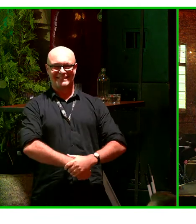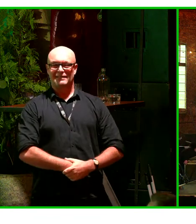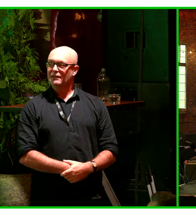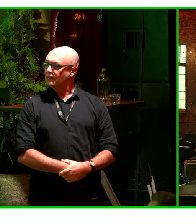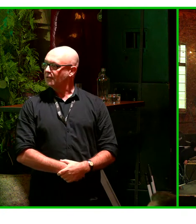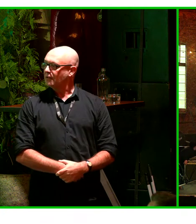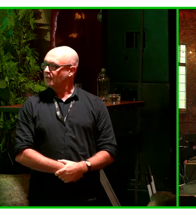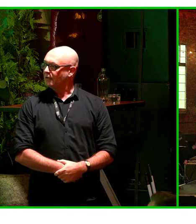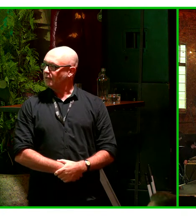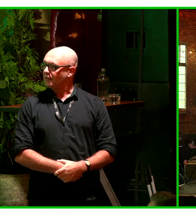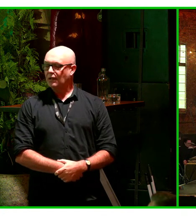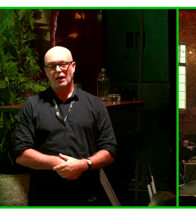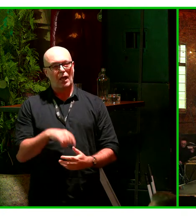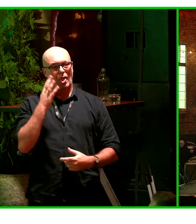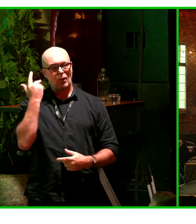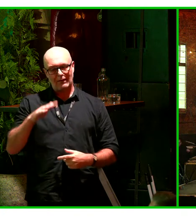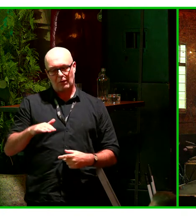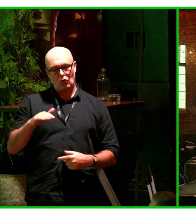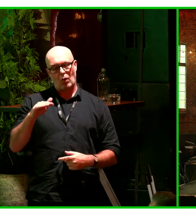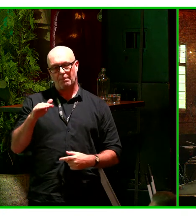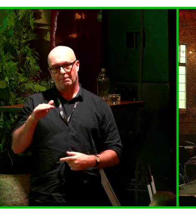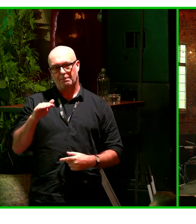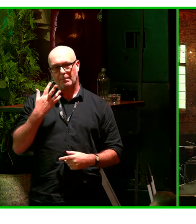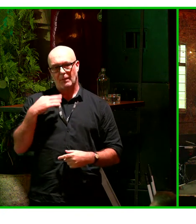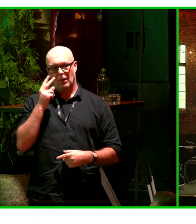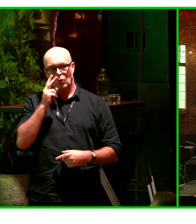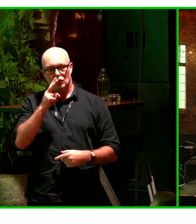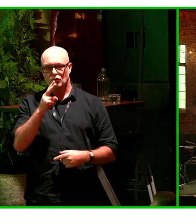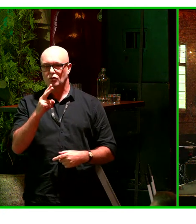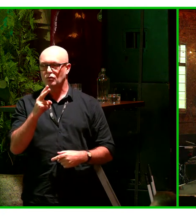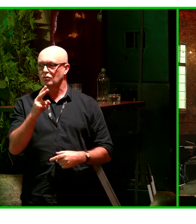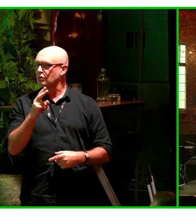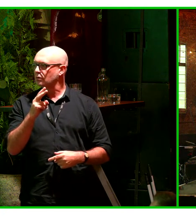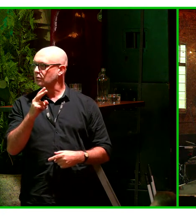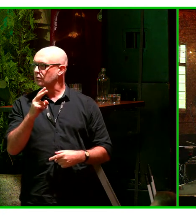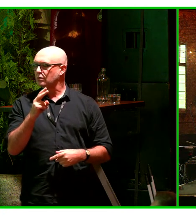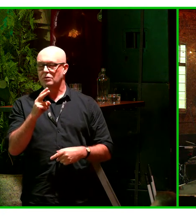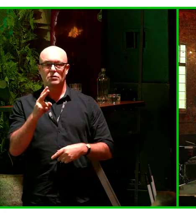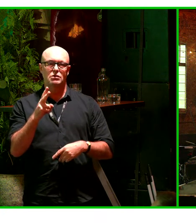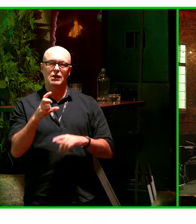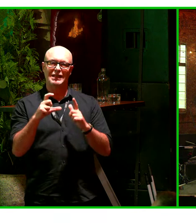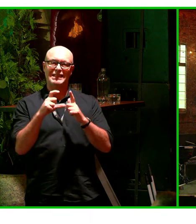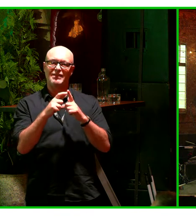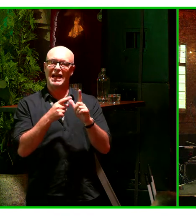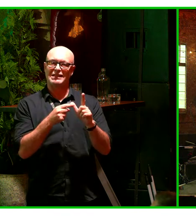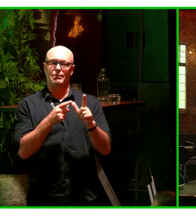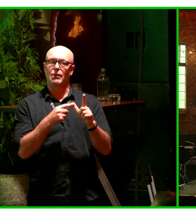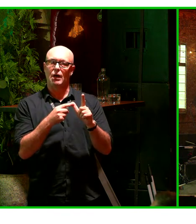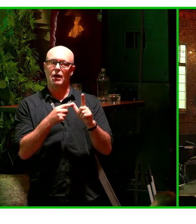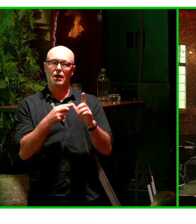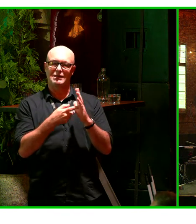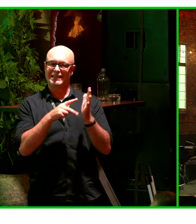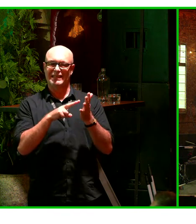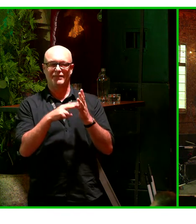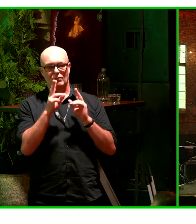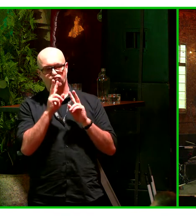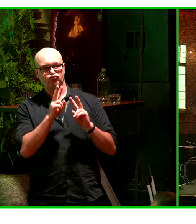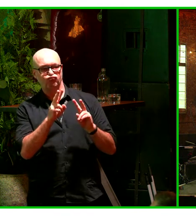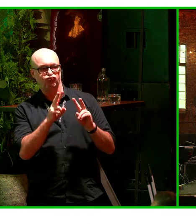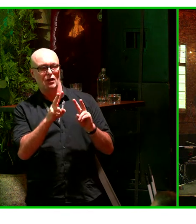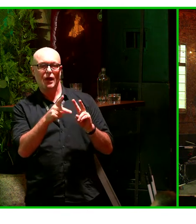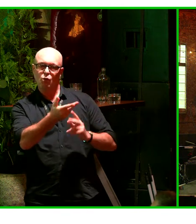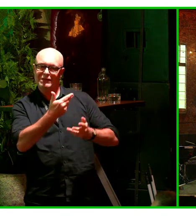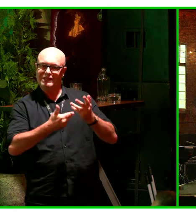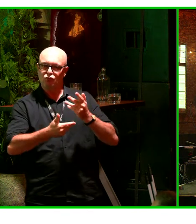When I was a kid, I used to watch telly programs, and it was David Attenborough even back then, and he used to